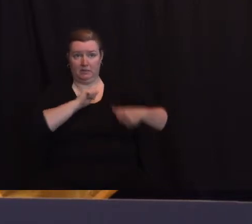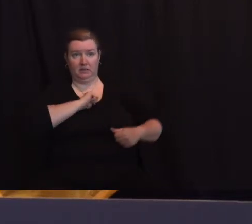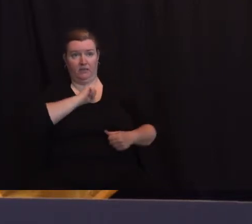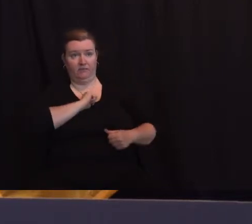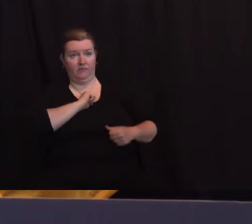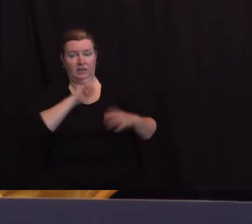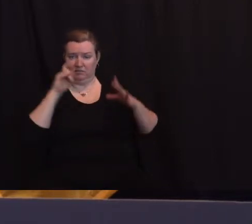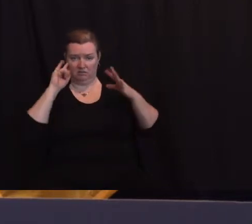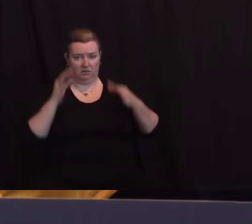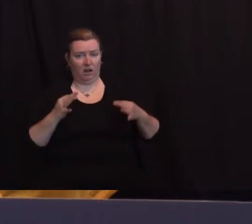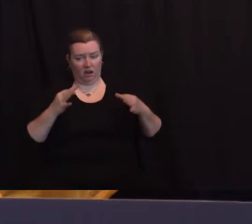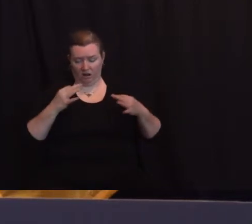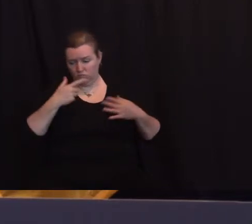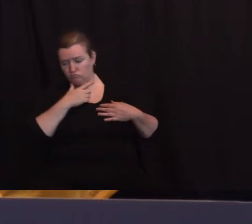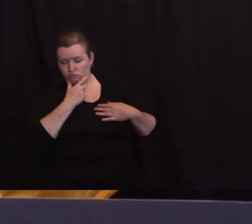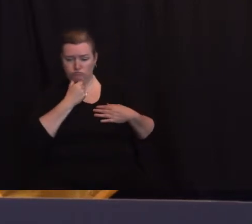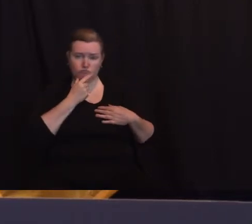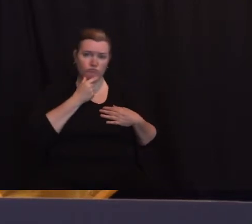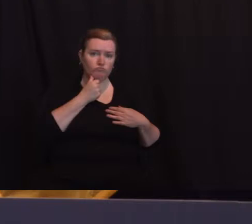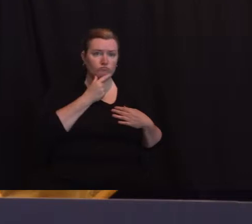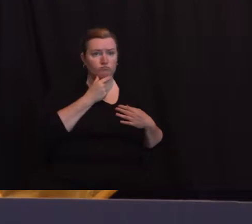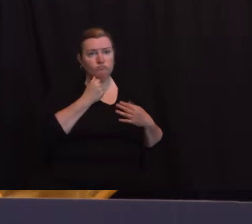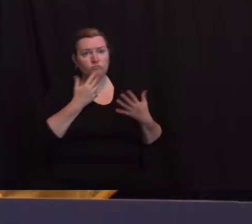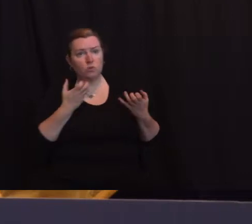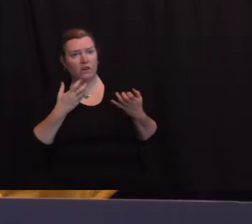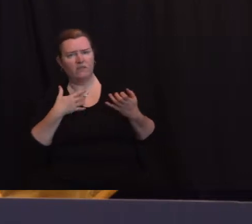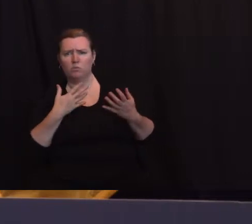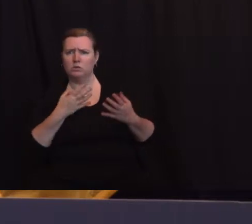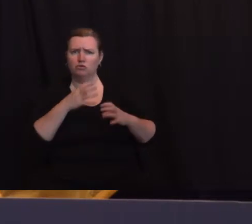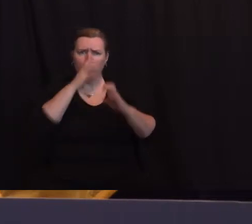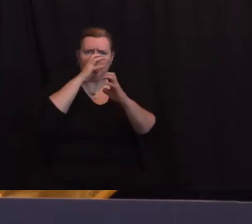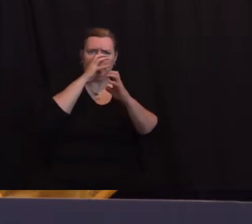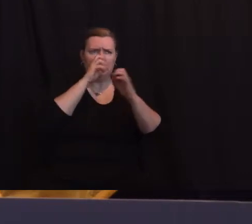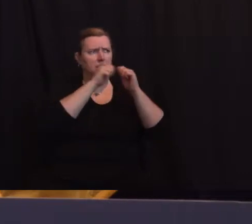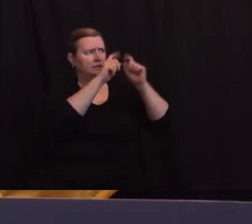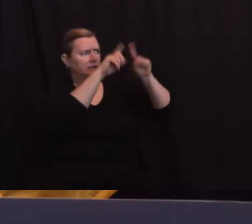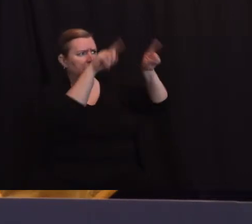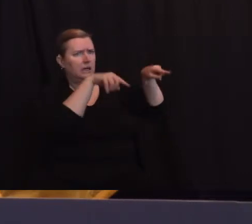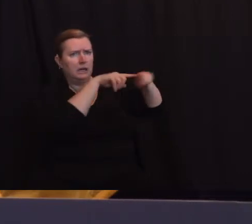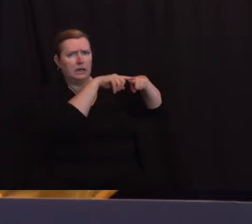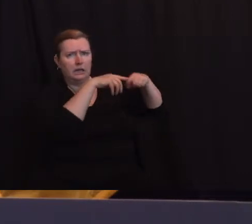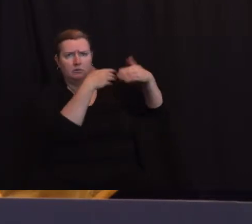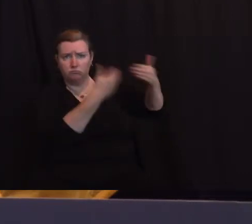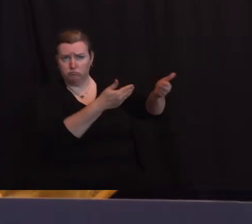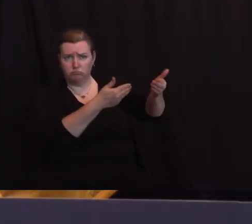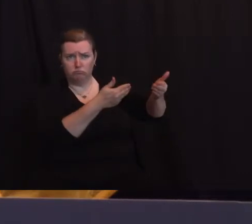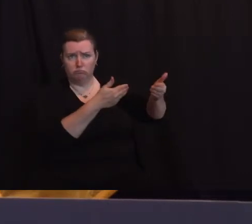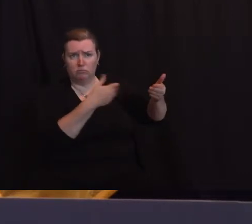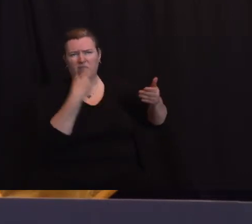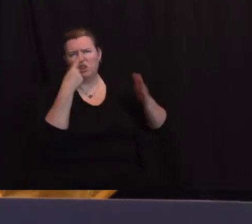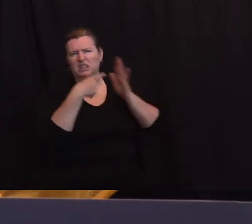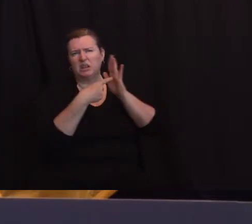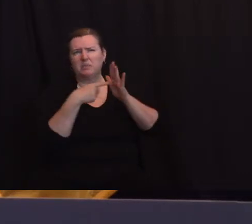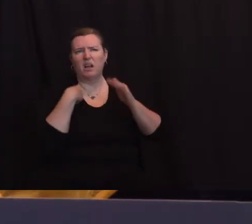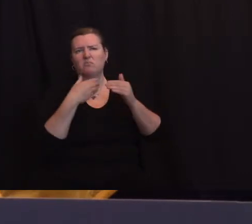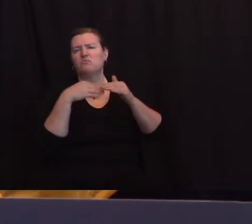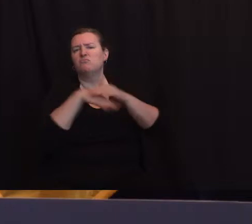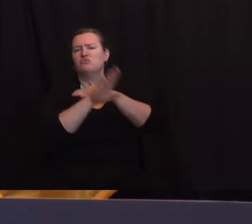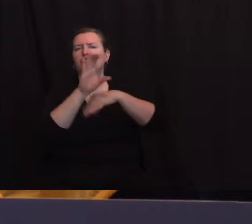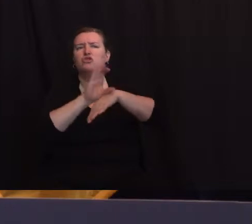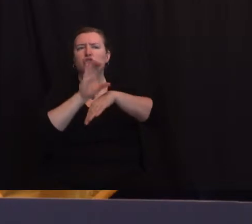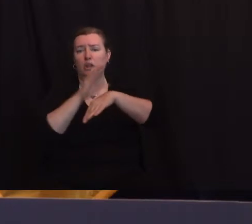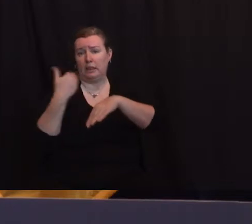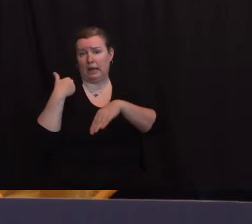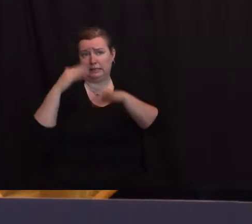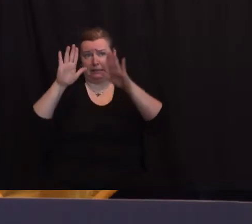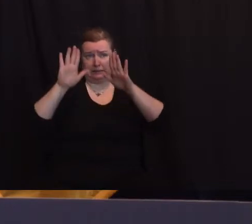to be stricter than that for whatever reason. I attended a church service on Sunday in